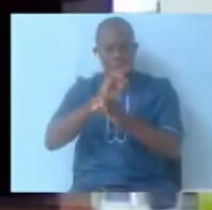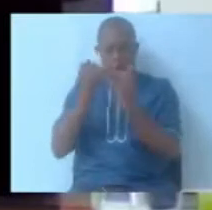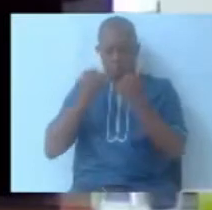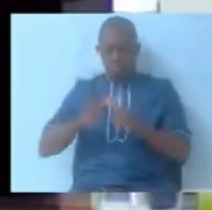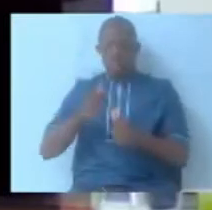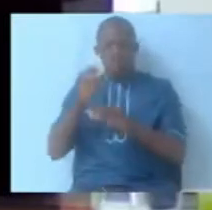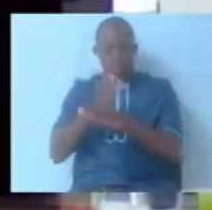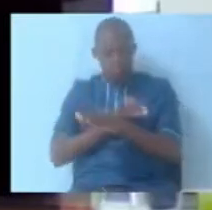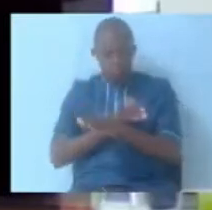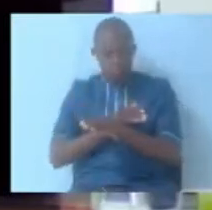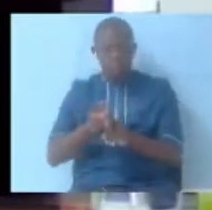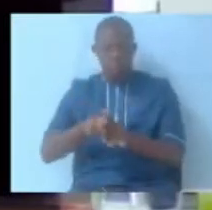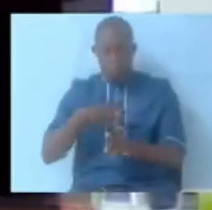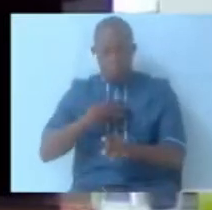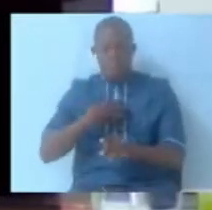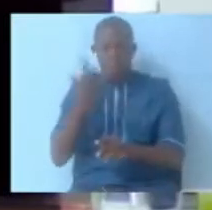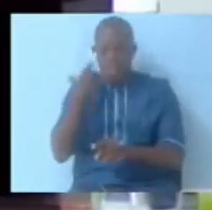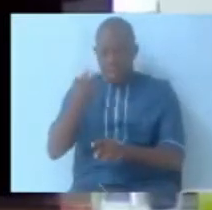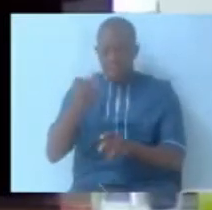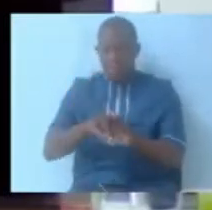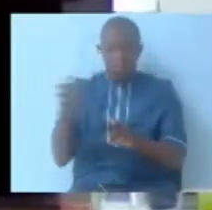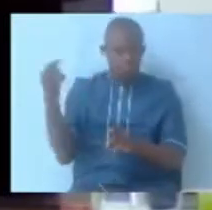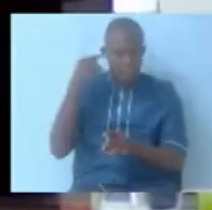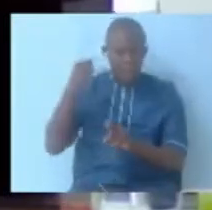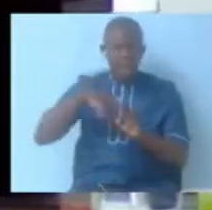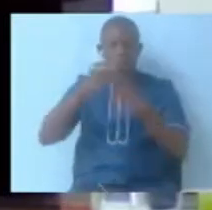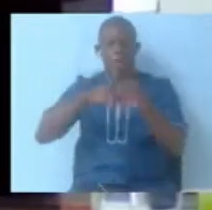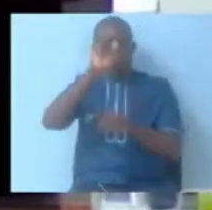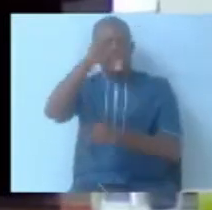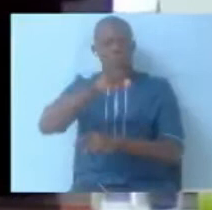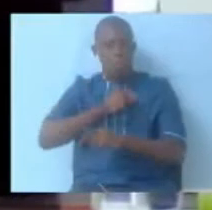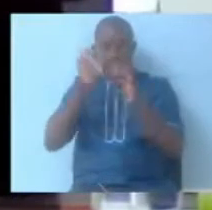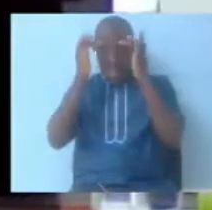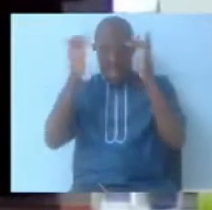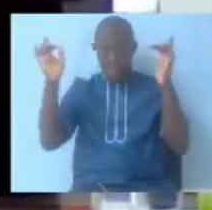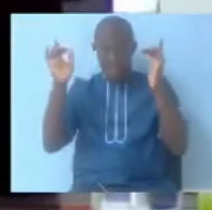we would like to hear about your experience as a magistrate.